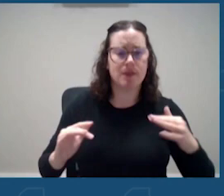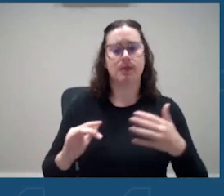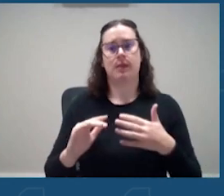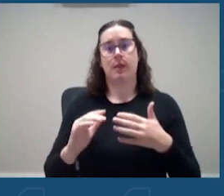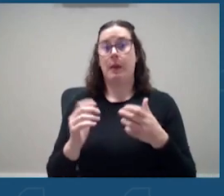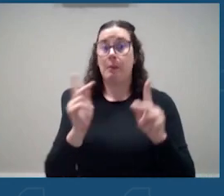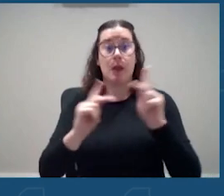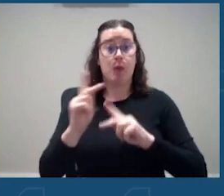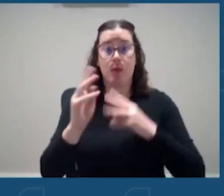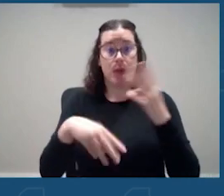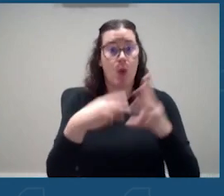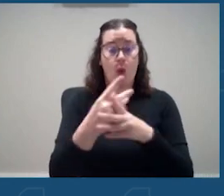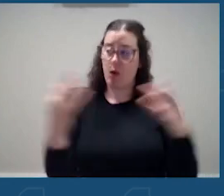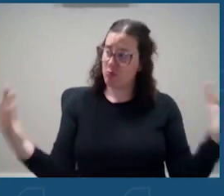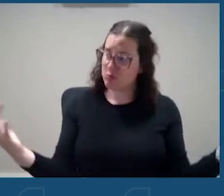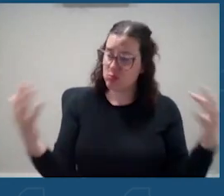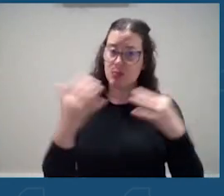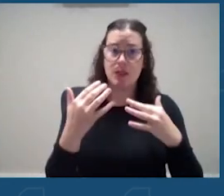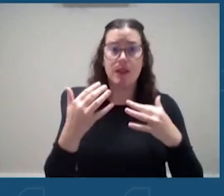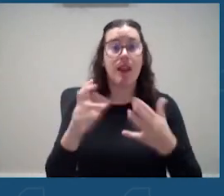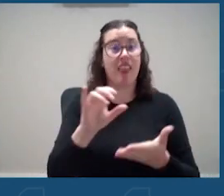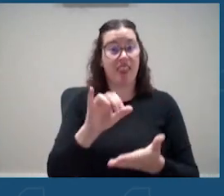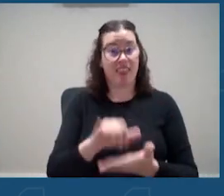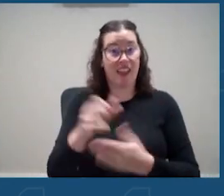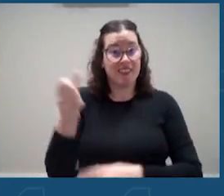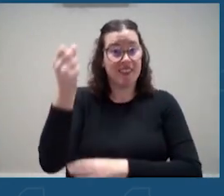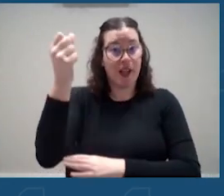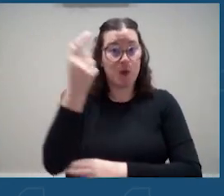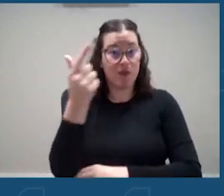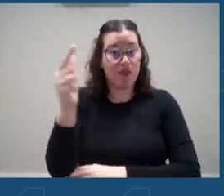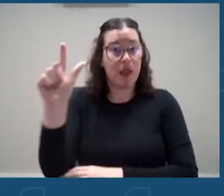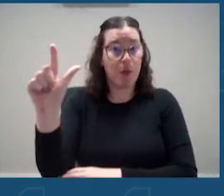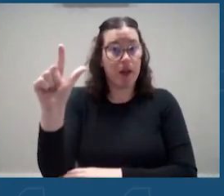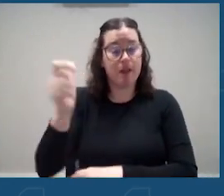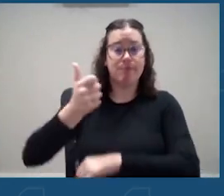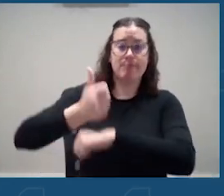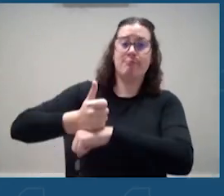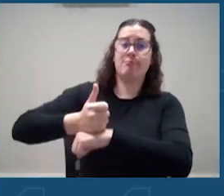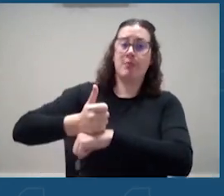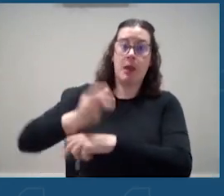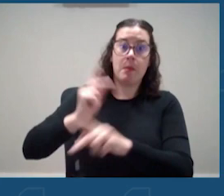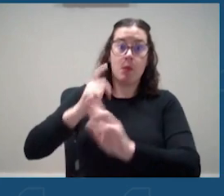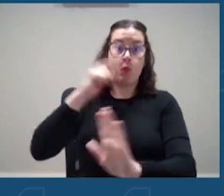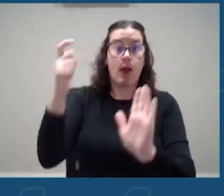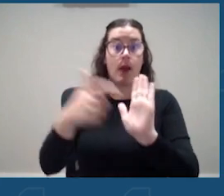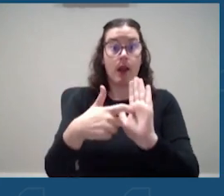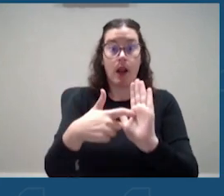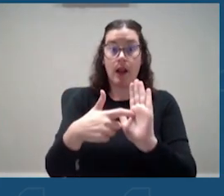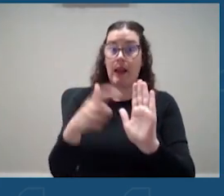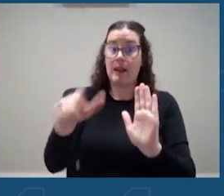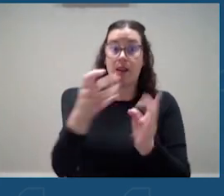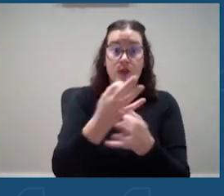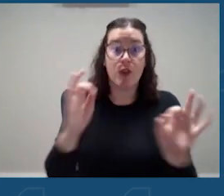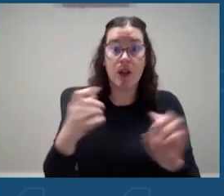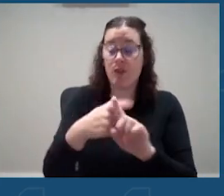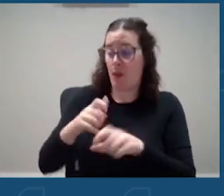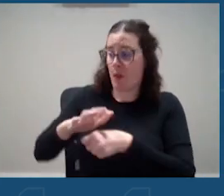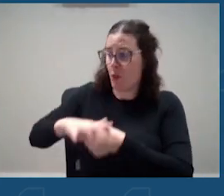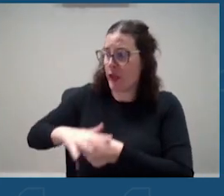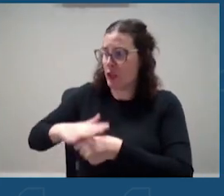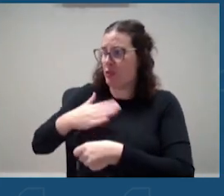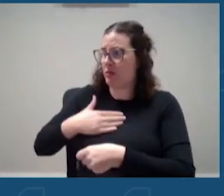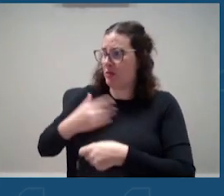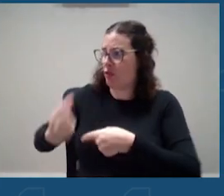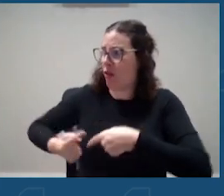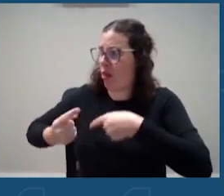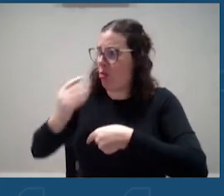over the world. The Statue of Liberty is that symbol that is recognized by others seeking freedom from oppression. And